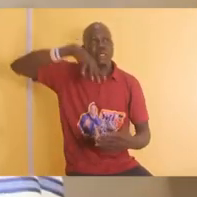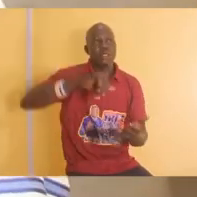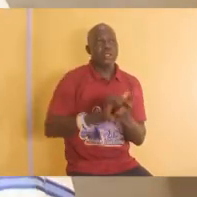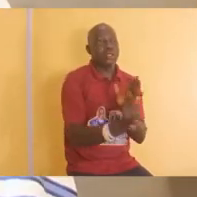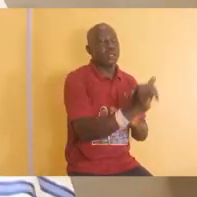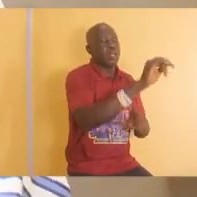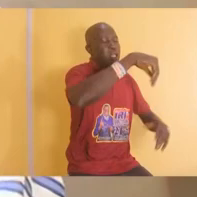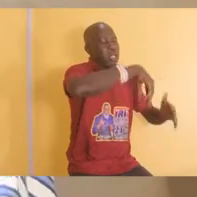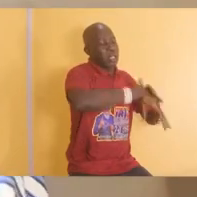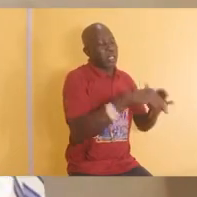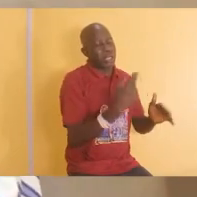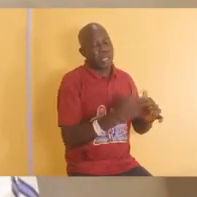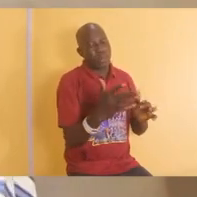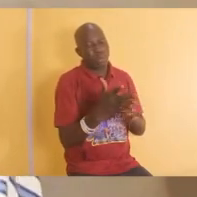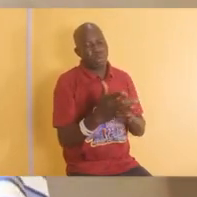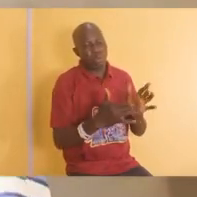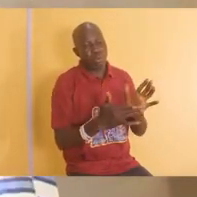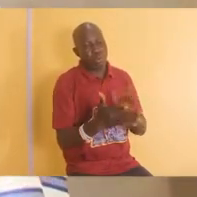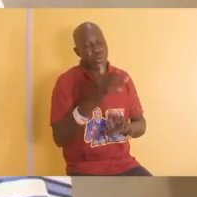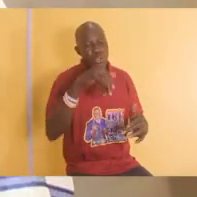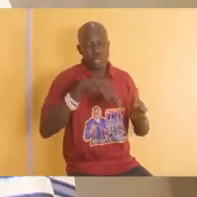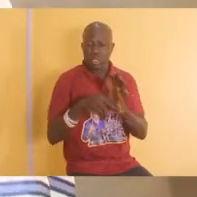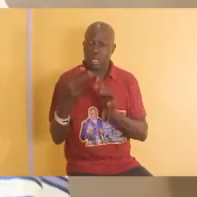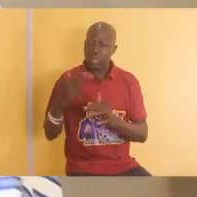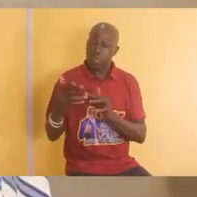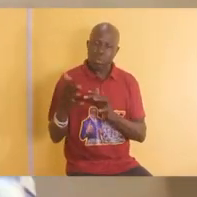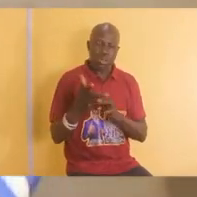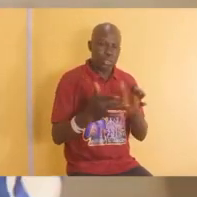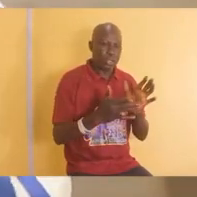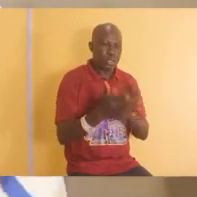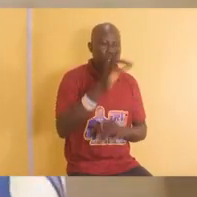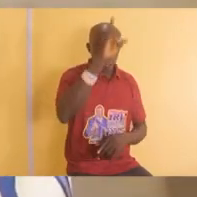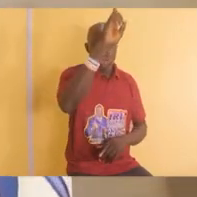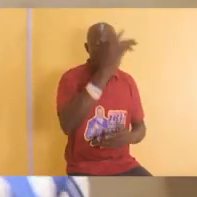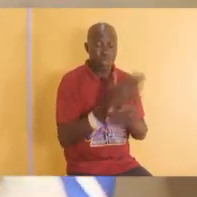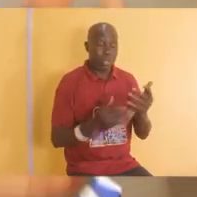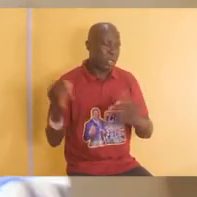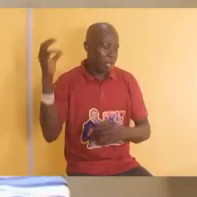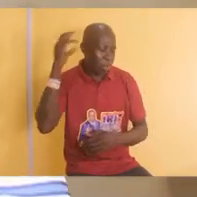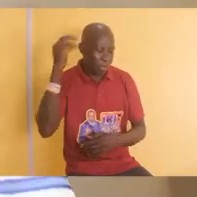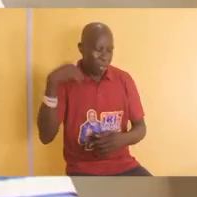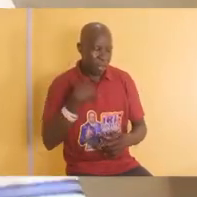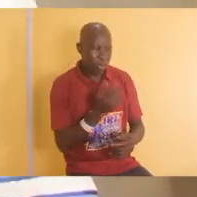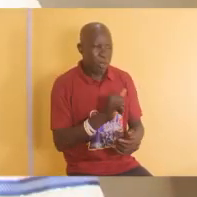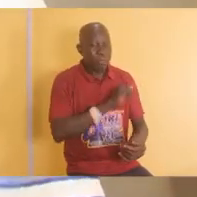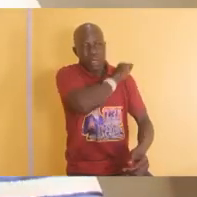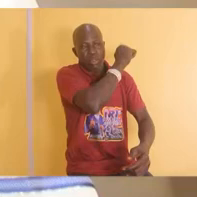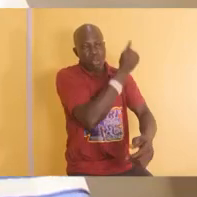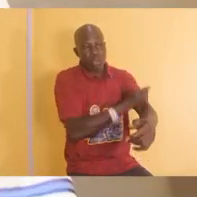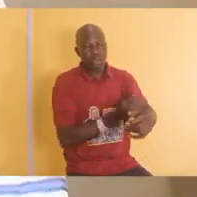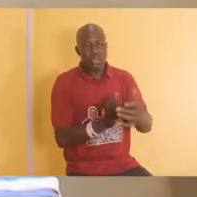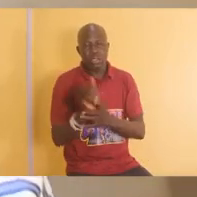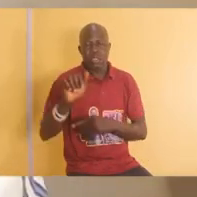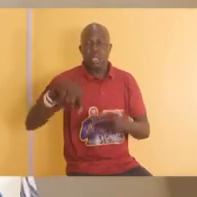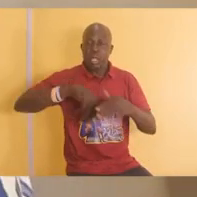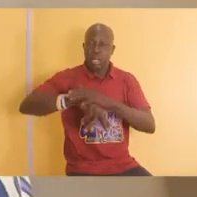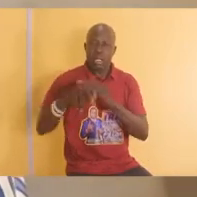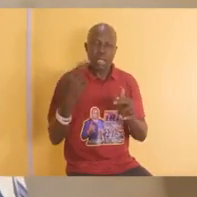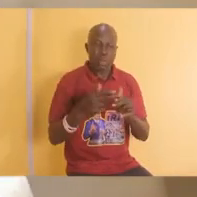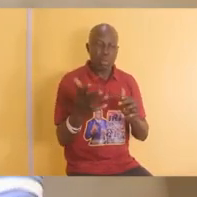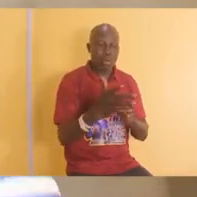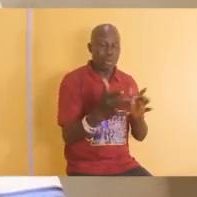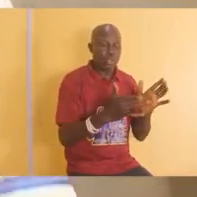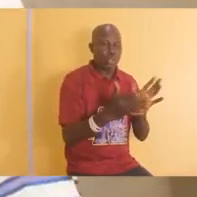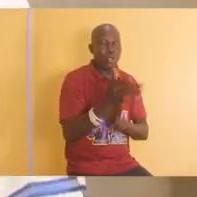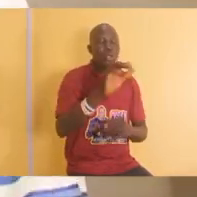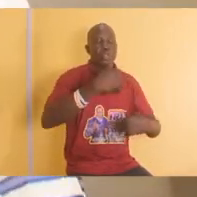the grace. In that name of Jesus. In that name of Jesus. And they come and bomb it. Somebody is hearing me. I say me so. I speak with a soul. In